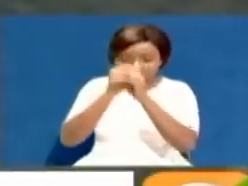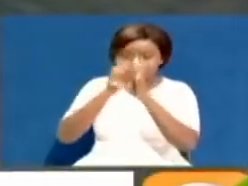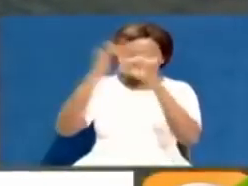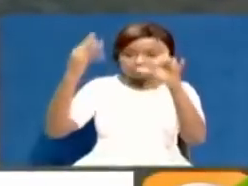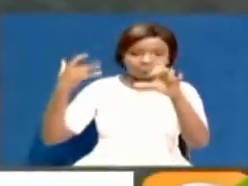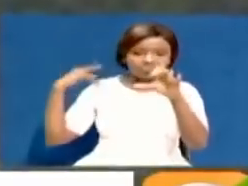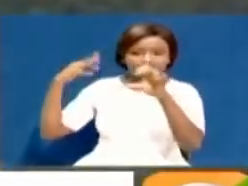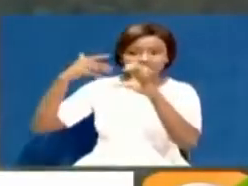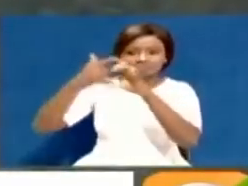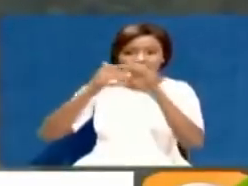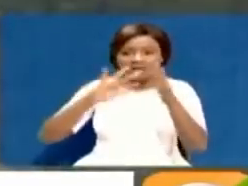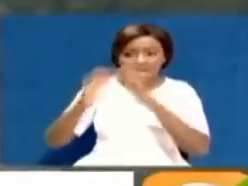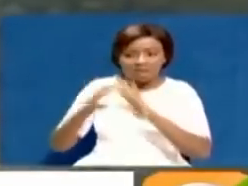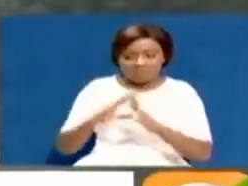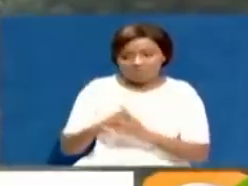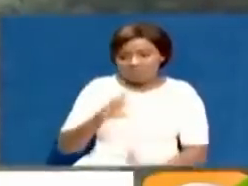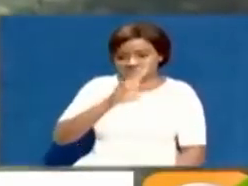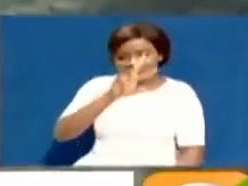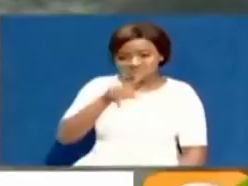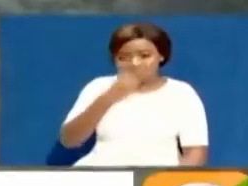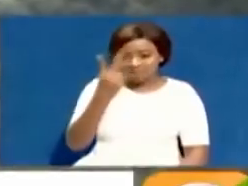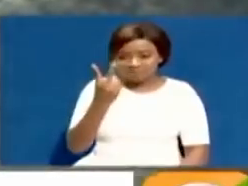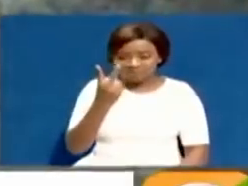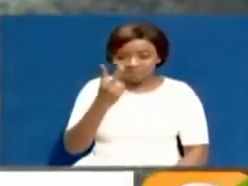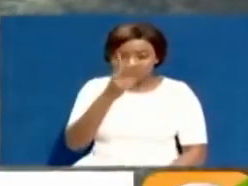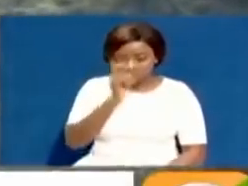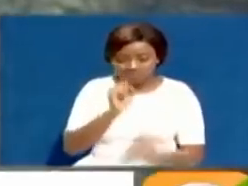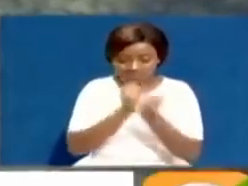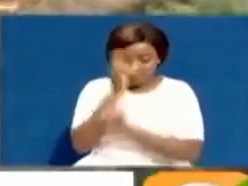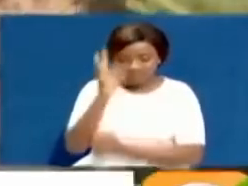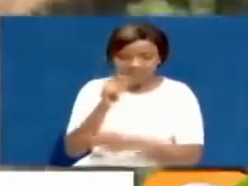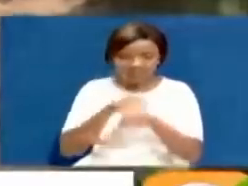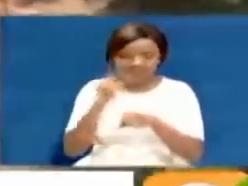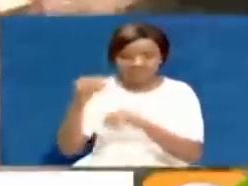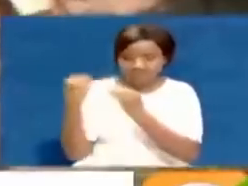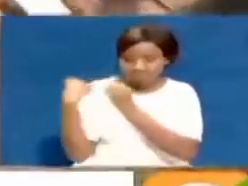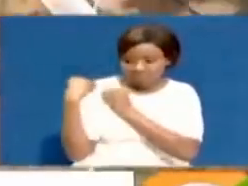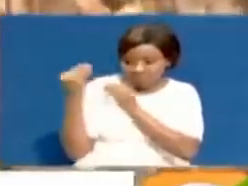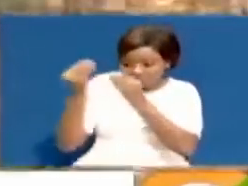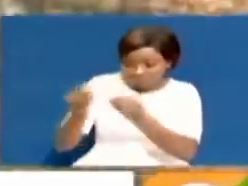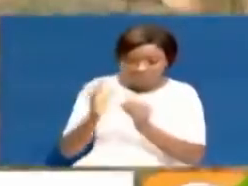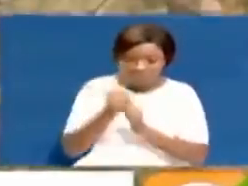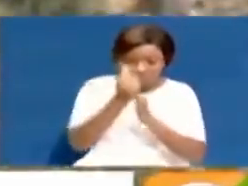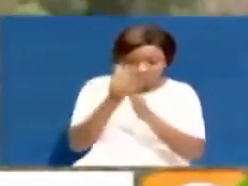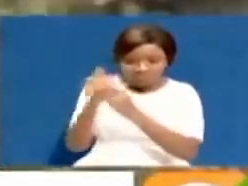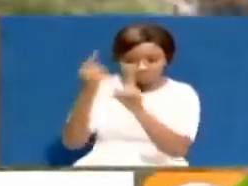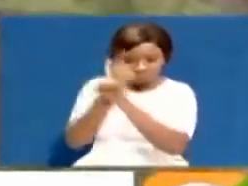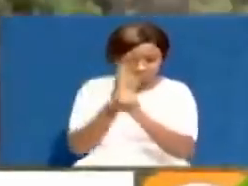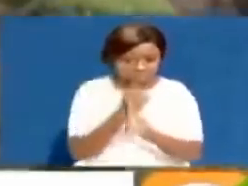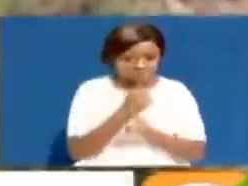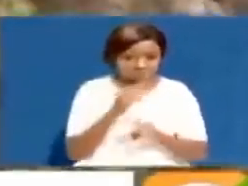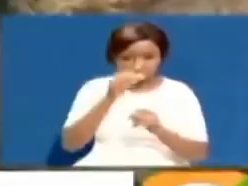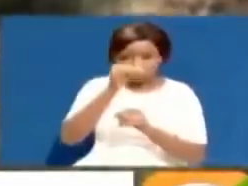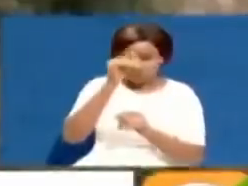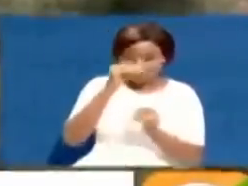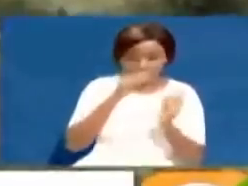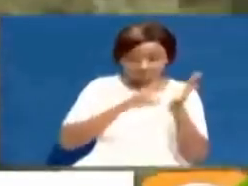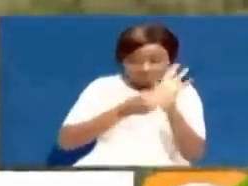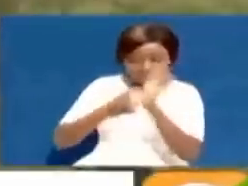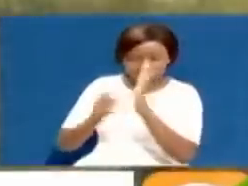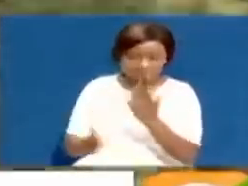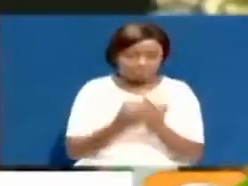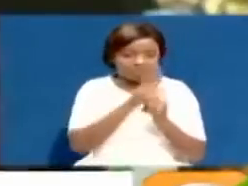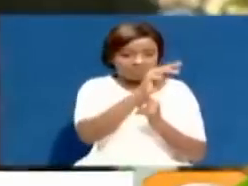dilemma in the run-up to the 2013 presidential race when he was tasked with leading government efforts to recover and conserve the